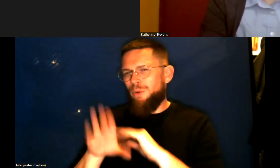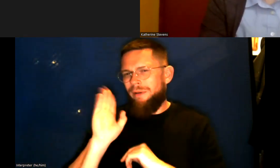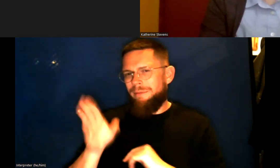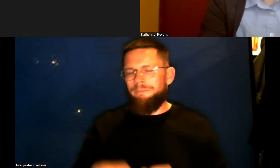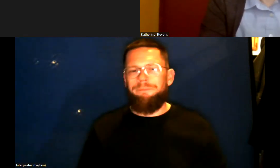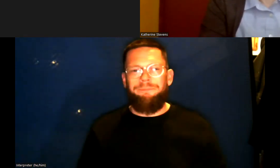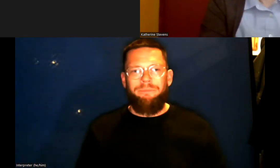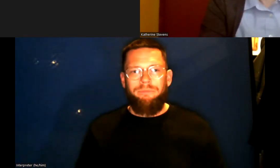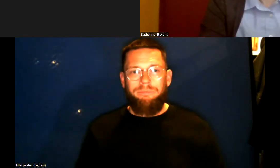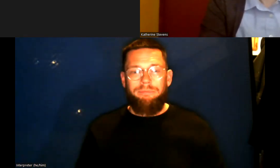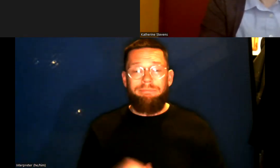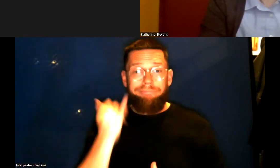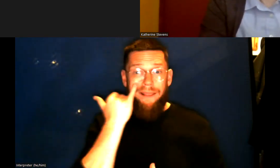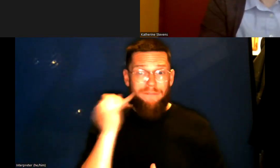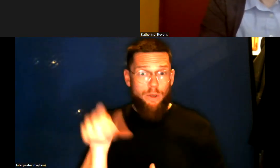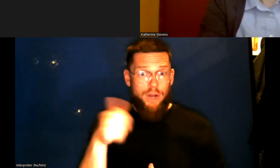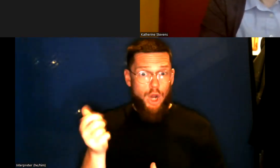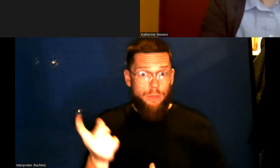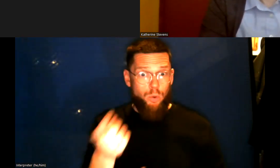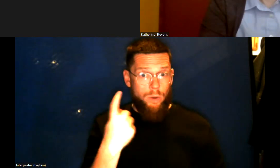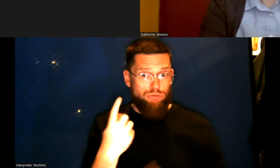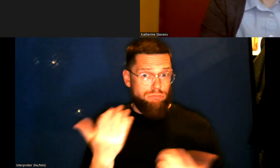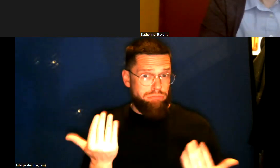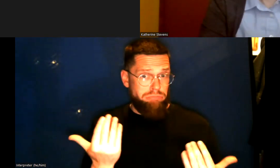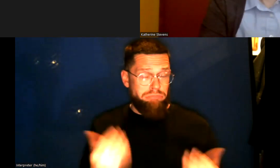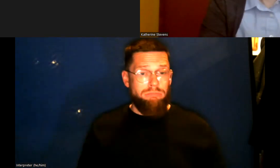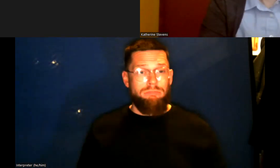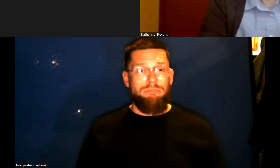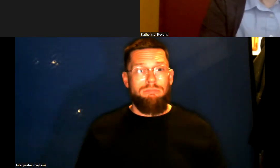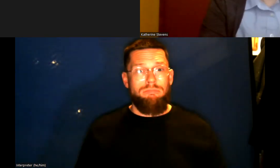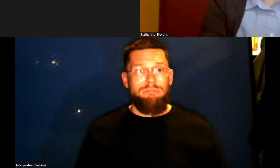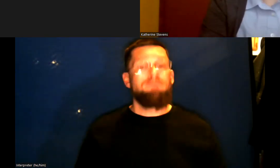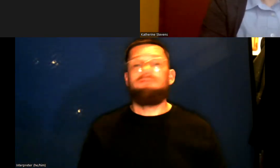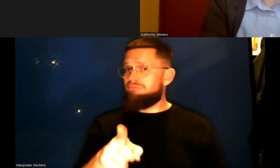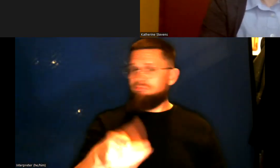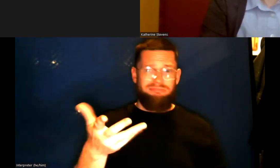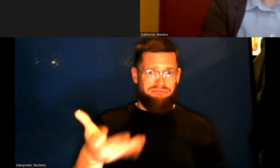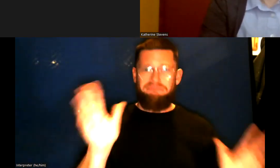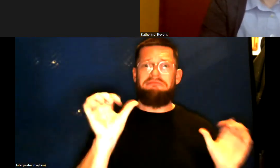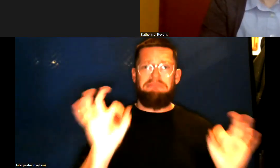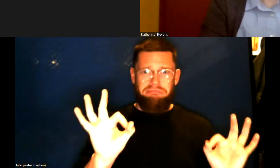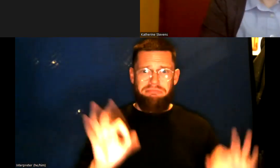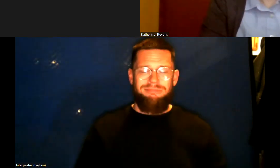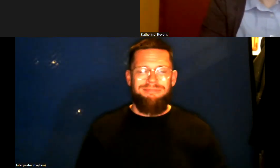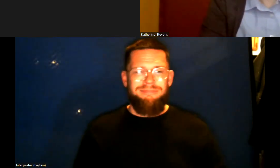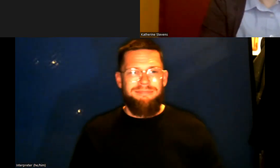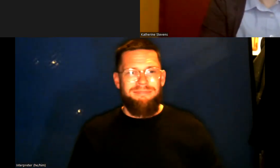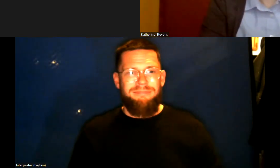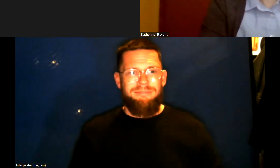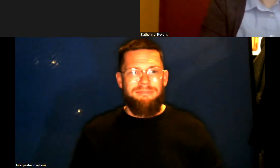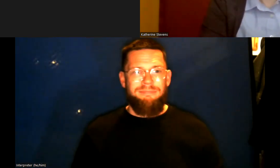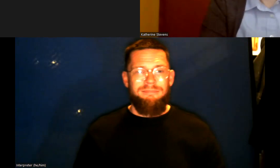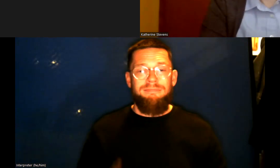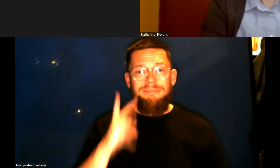But if you have another question, Carla, please feel free to ask it. No, that was it. Great, thank you. And I see a hand